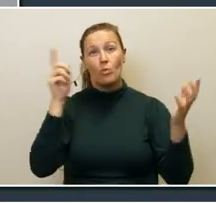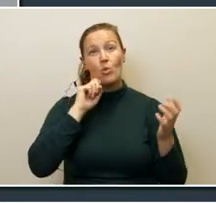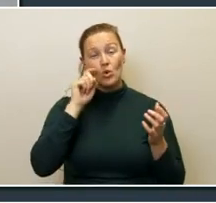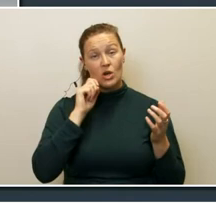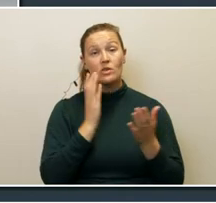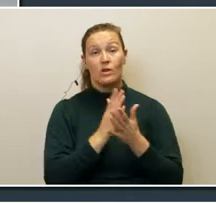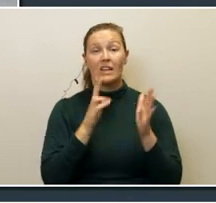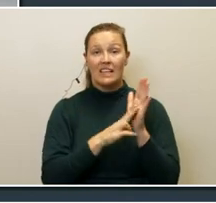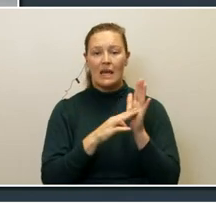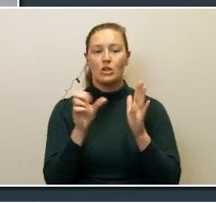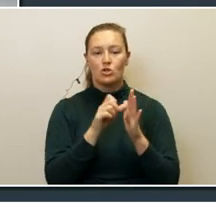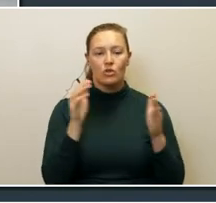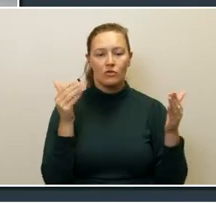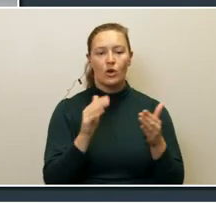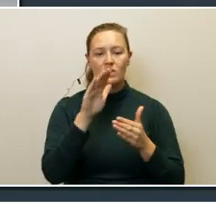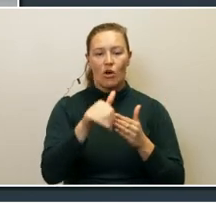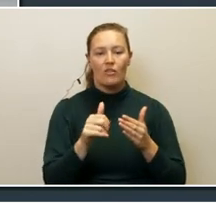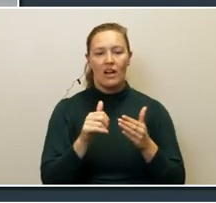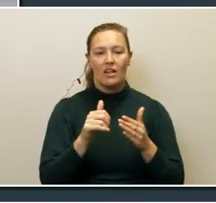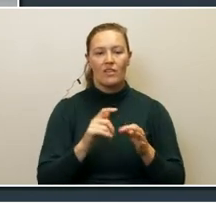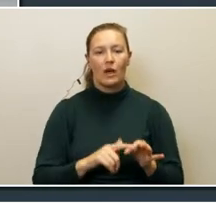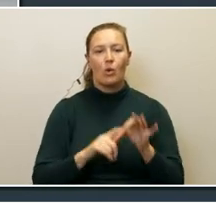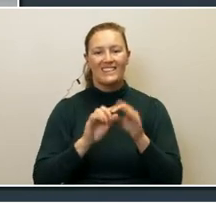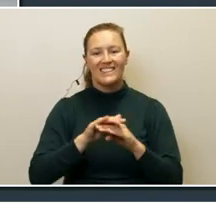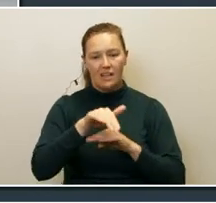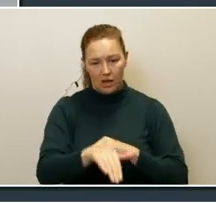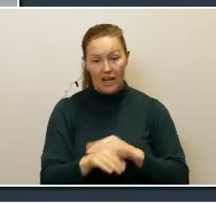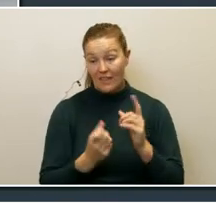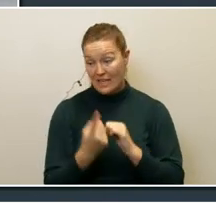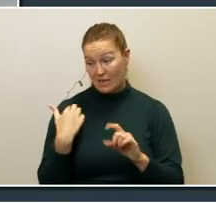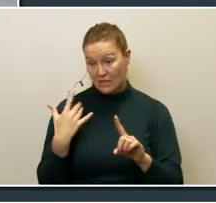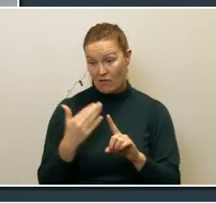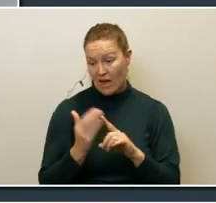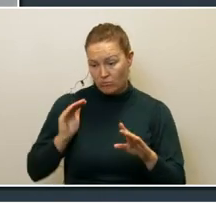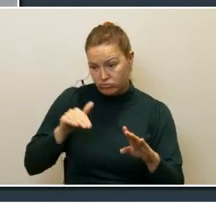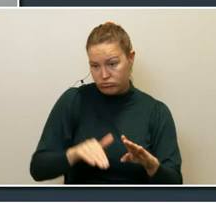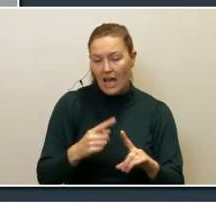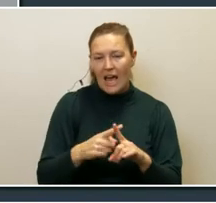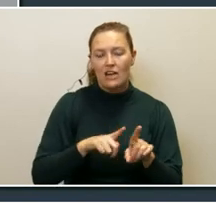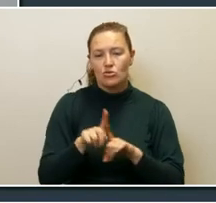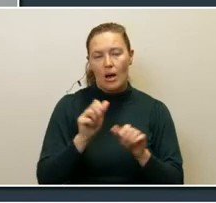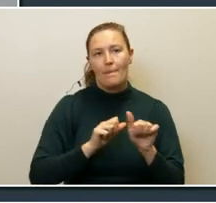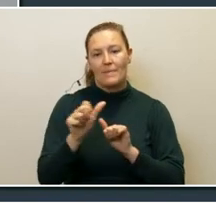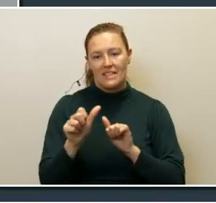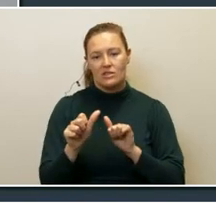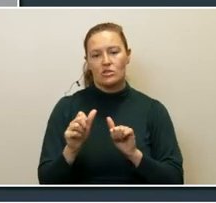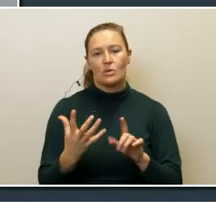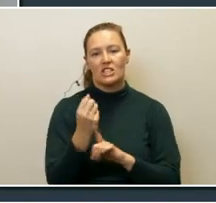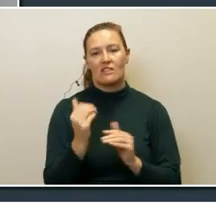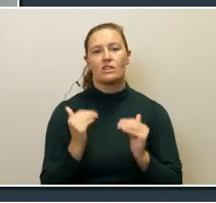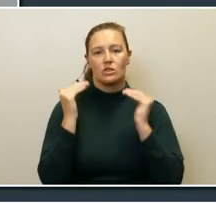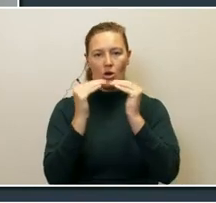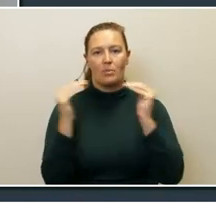say Napier should address both the quality decline that has occurred and then work to achieve the highest possible standards, environmental